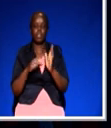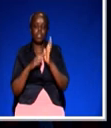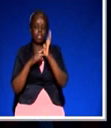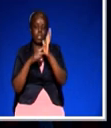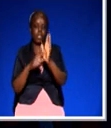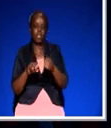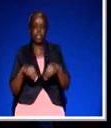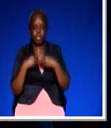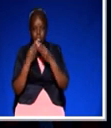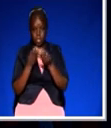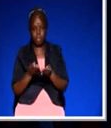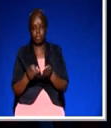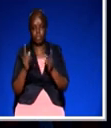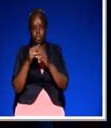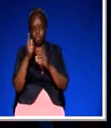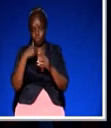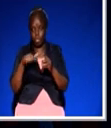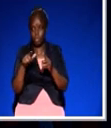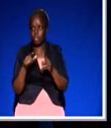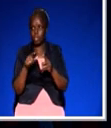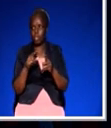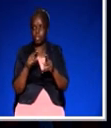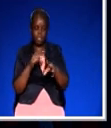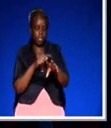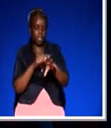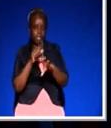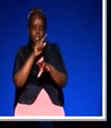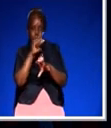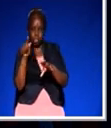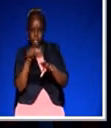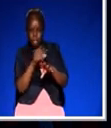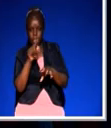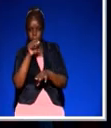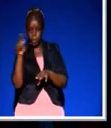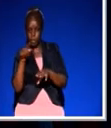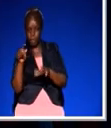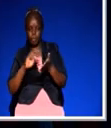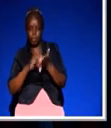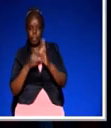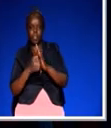normally given to us. So this sign means that the lines are parallel.